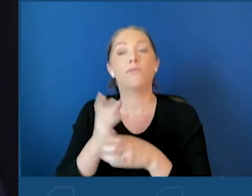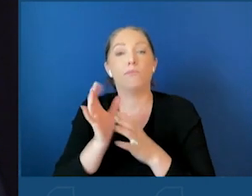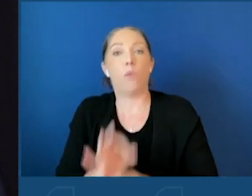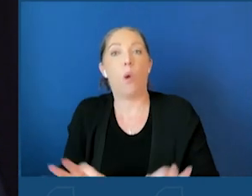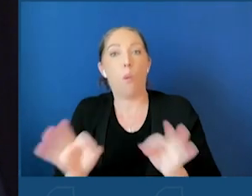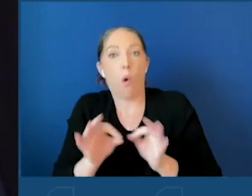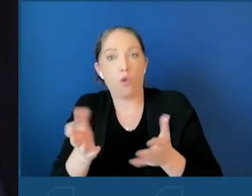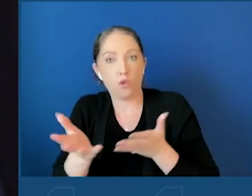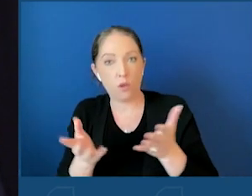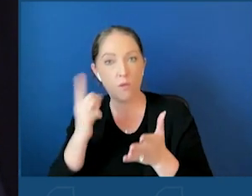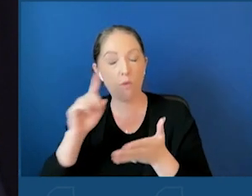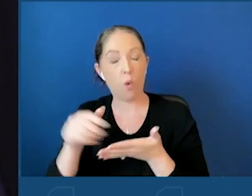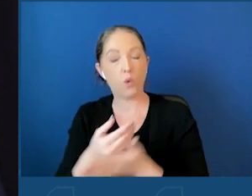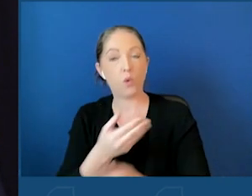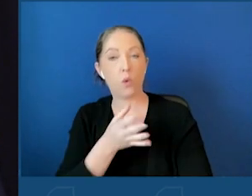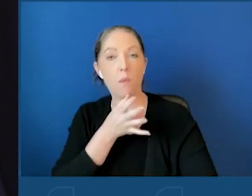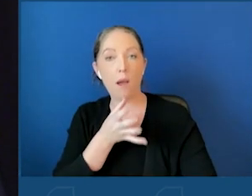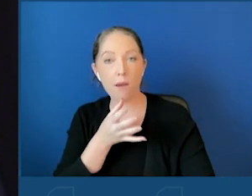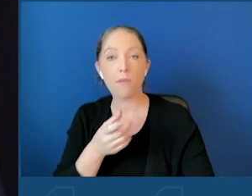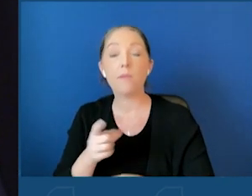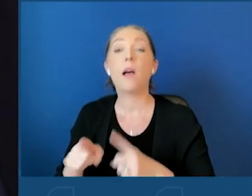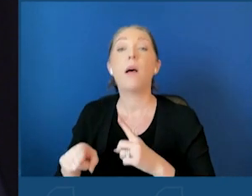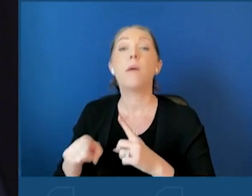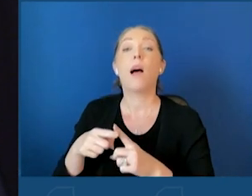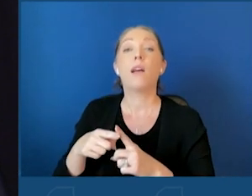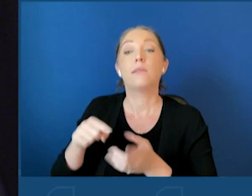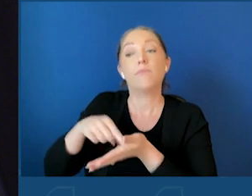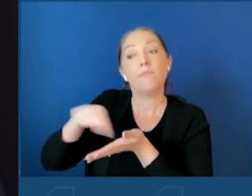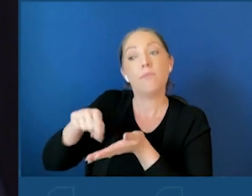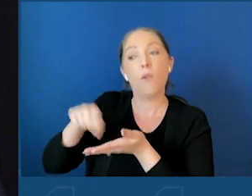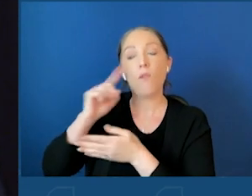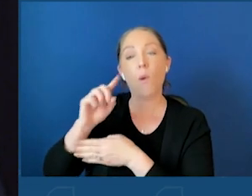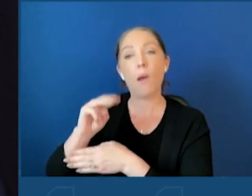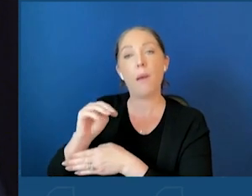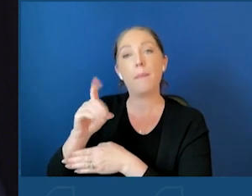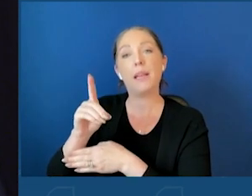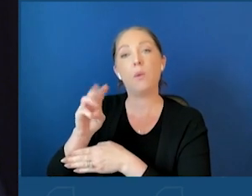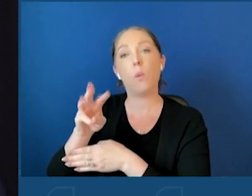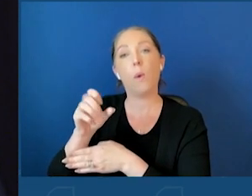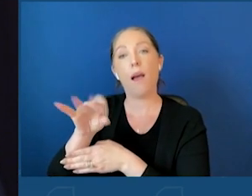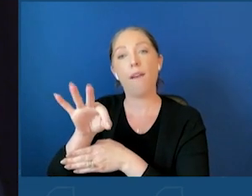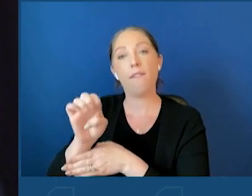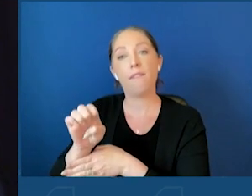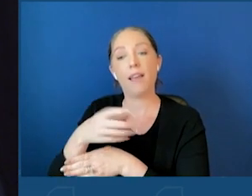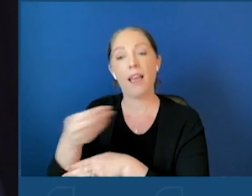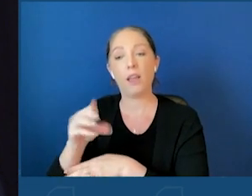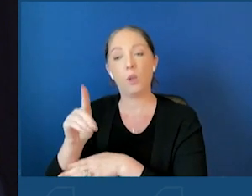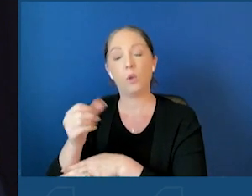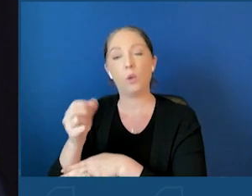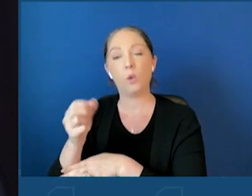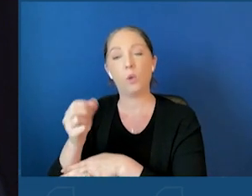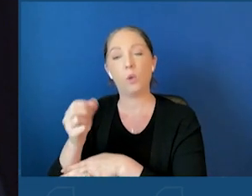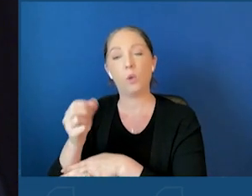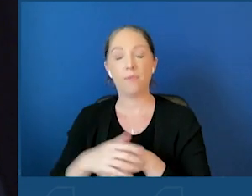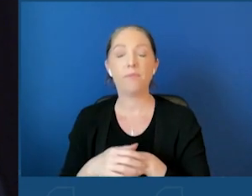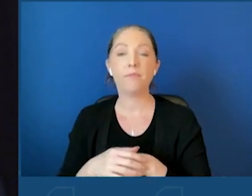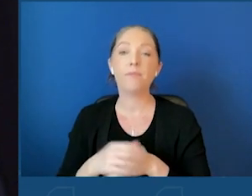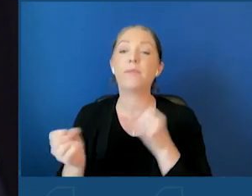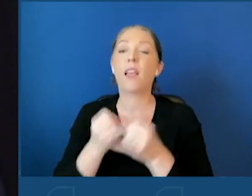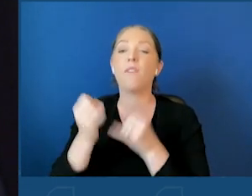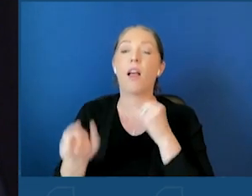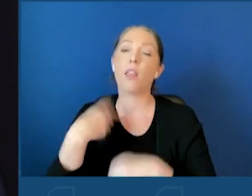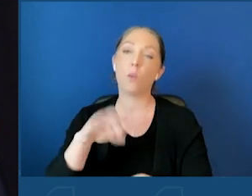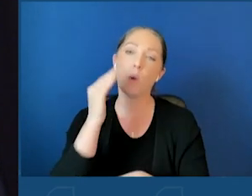and reimbursement for midwives and doulas. So finally, we know how hard it is, how critical it is to make sure that